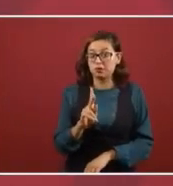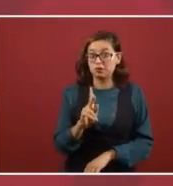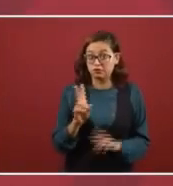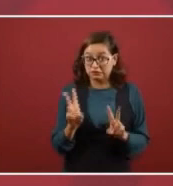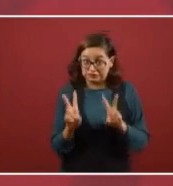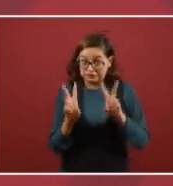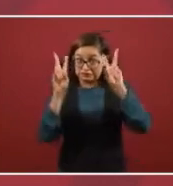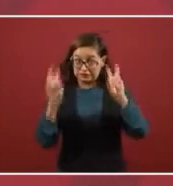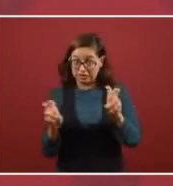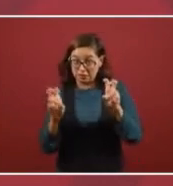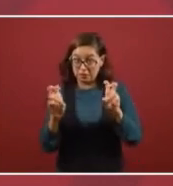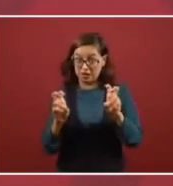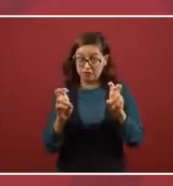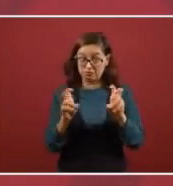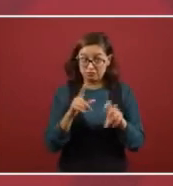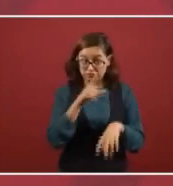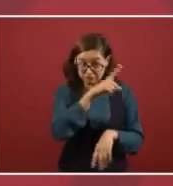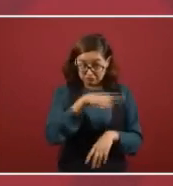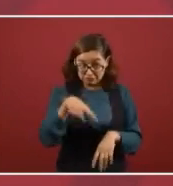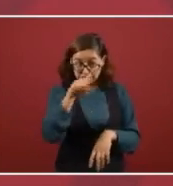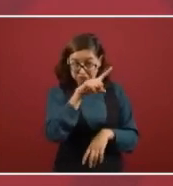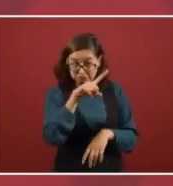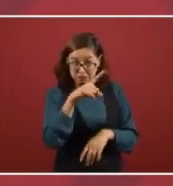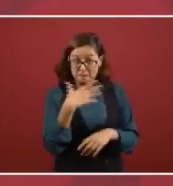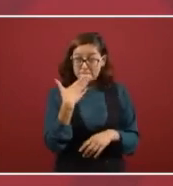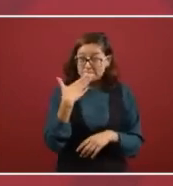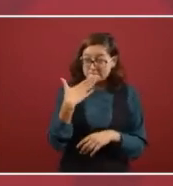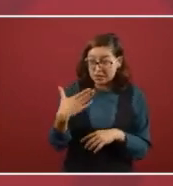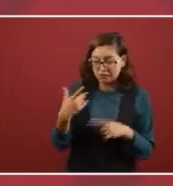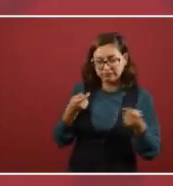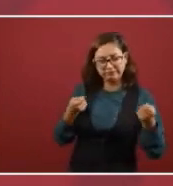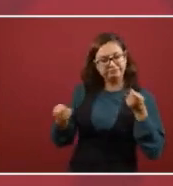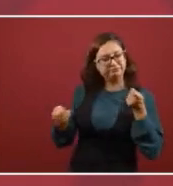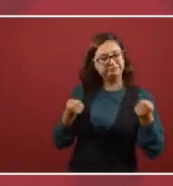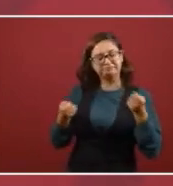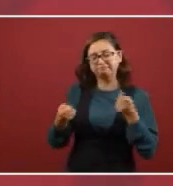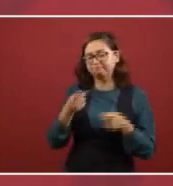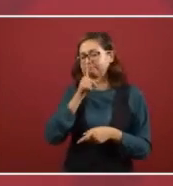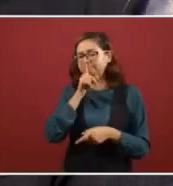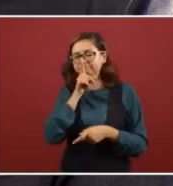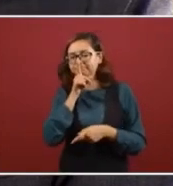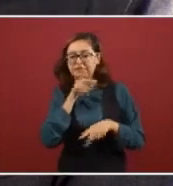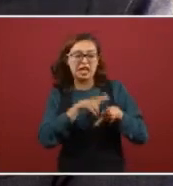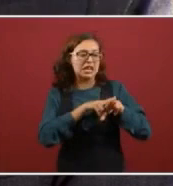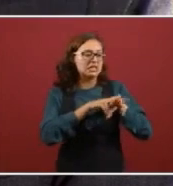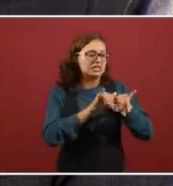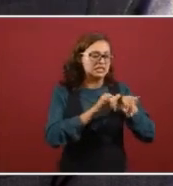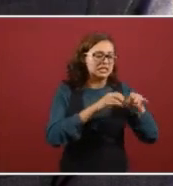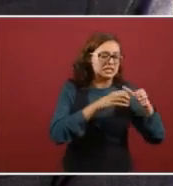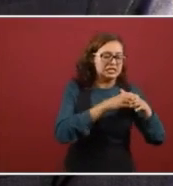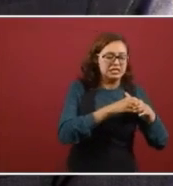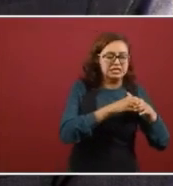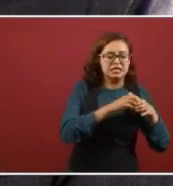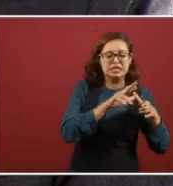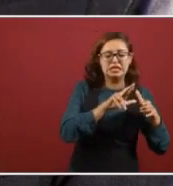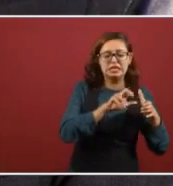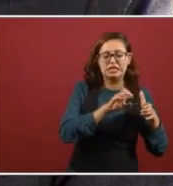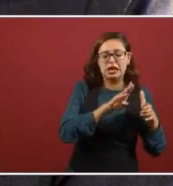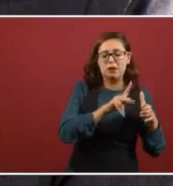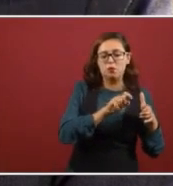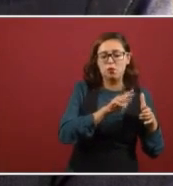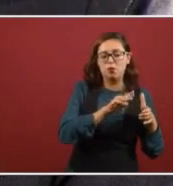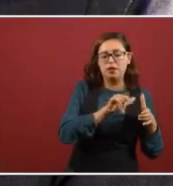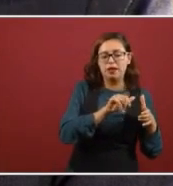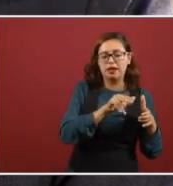they have not dealt with this con todo right respeto, with all respect. ni republicanos ni Neither demócratas. Republicans nor